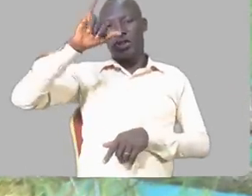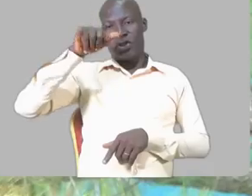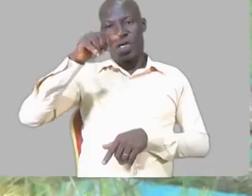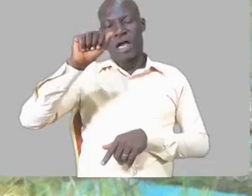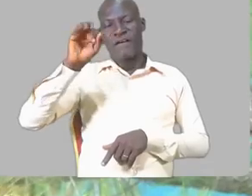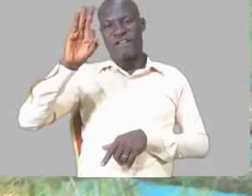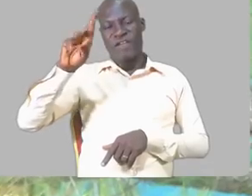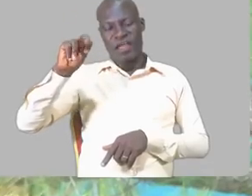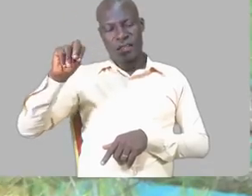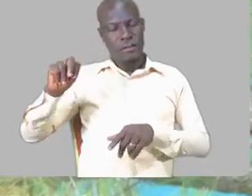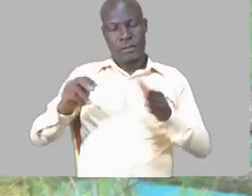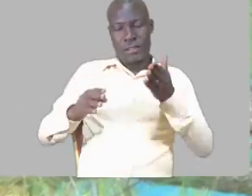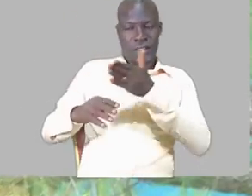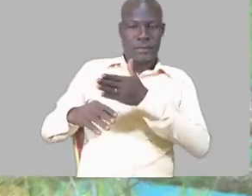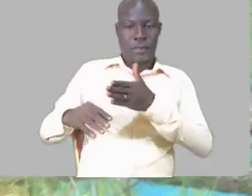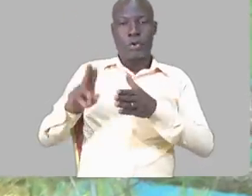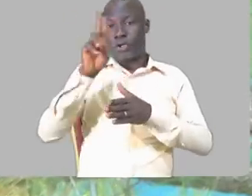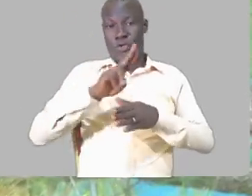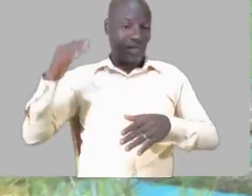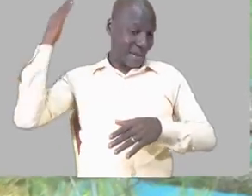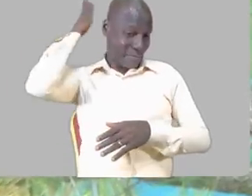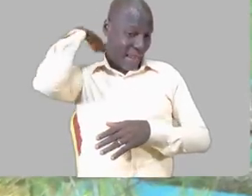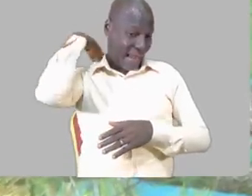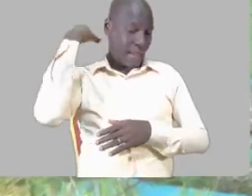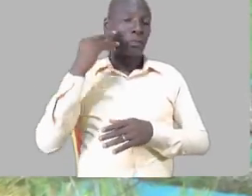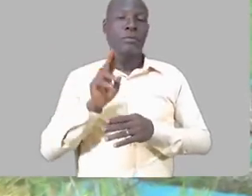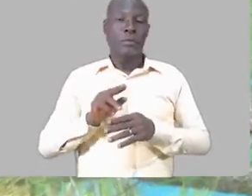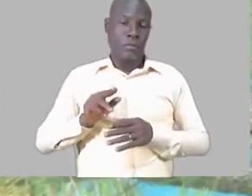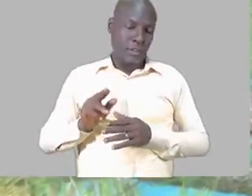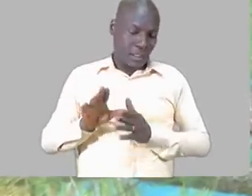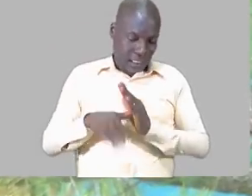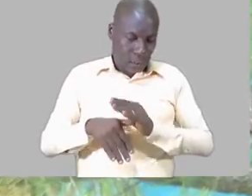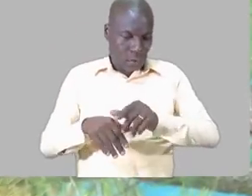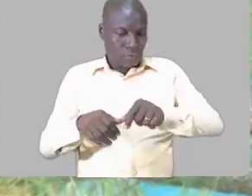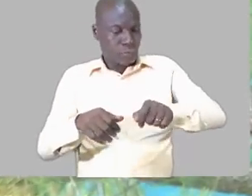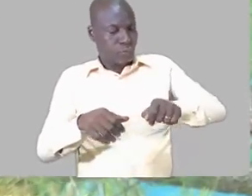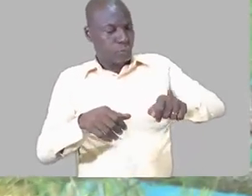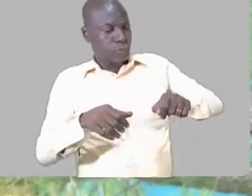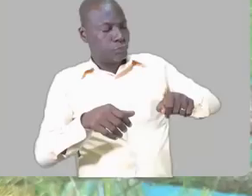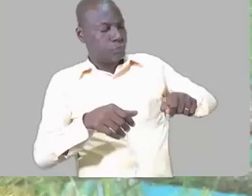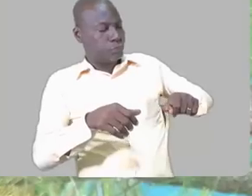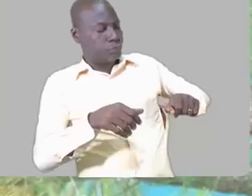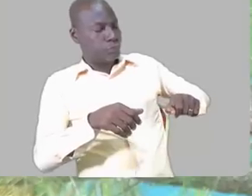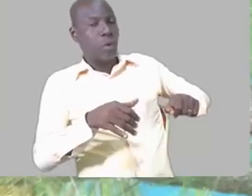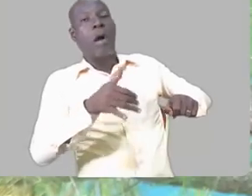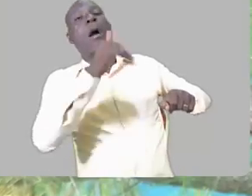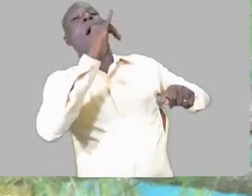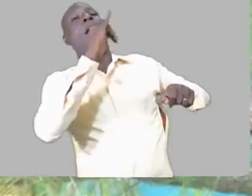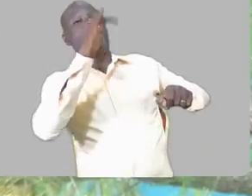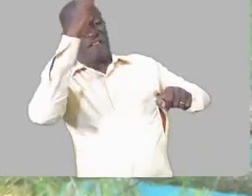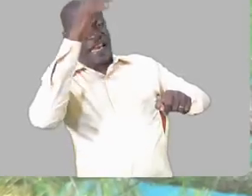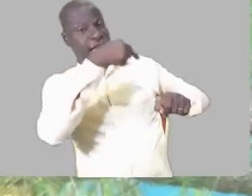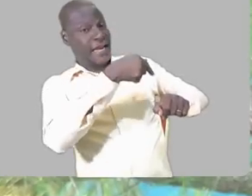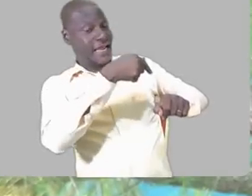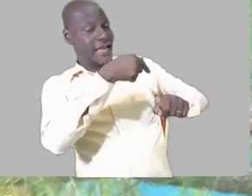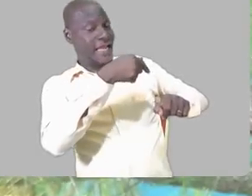achi ana ekoye to omoku omochi sa no moko du babia omo papa abu